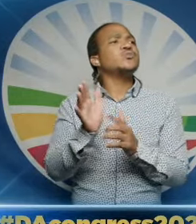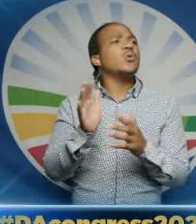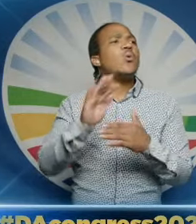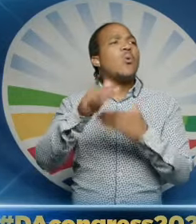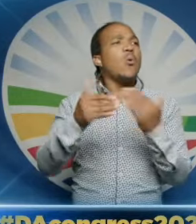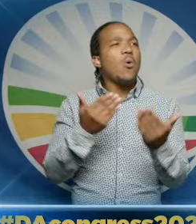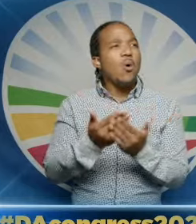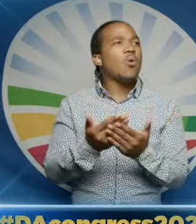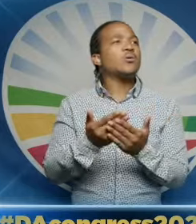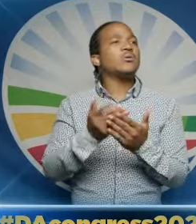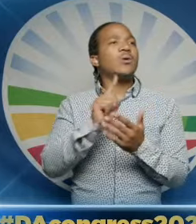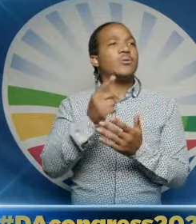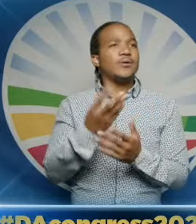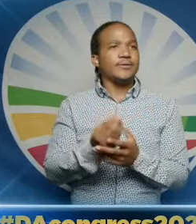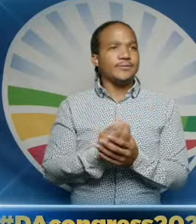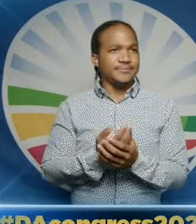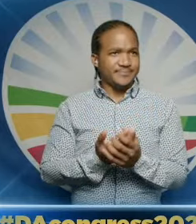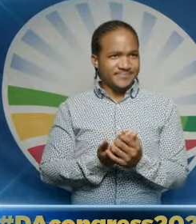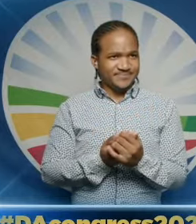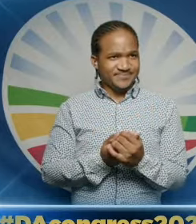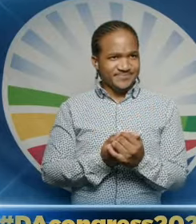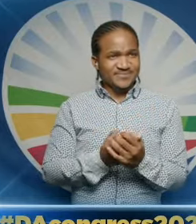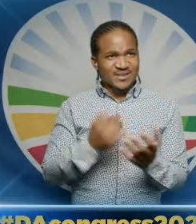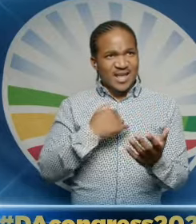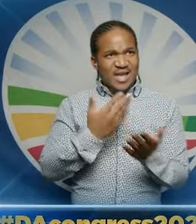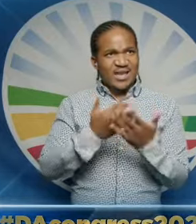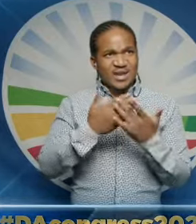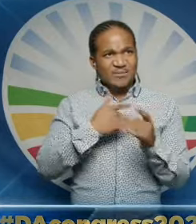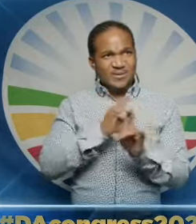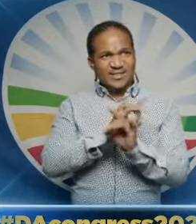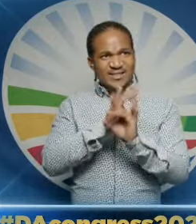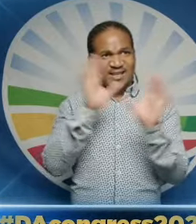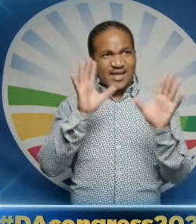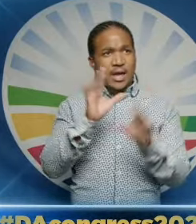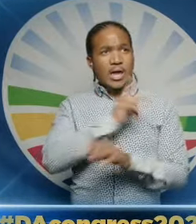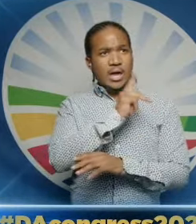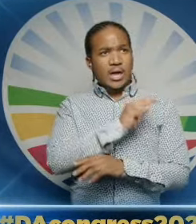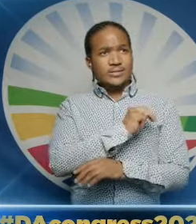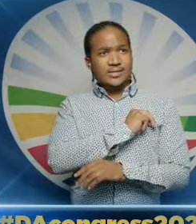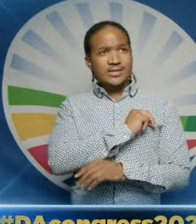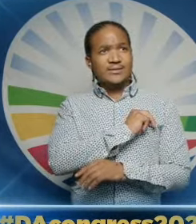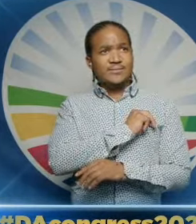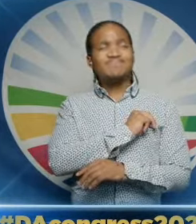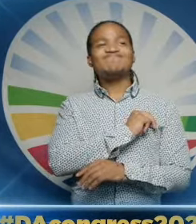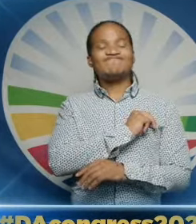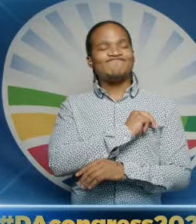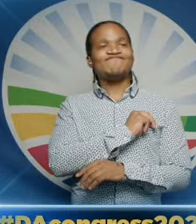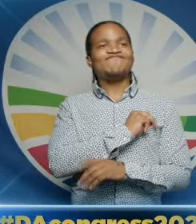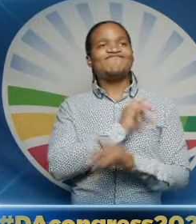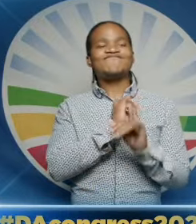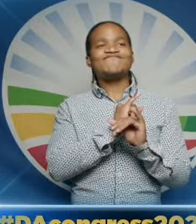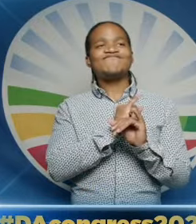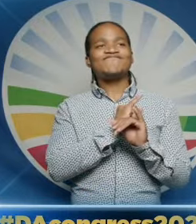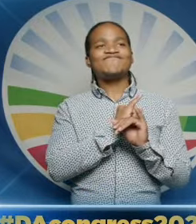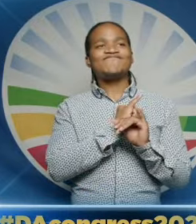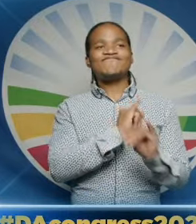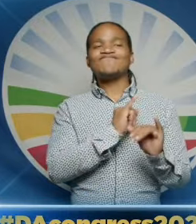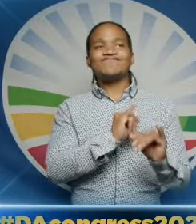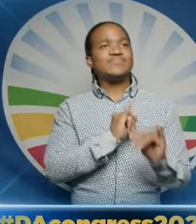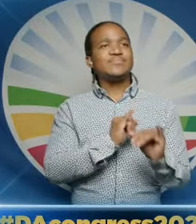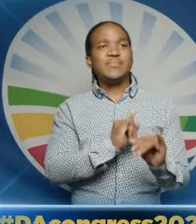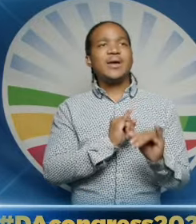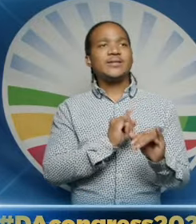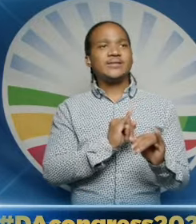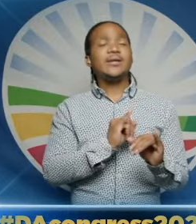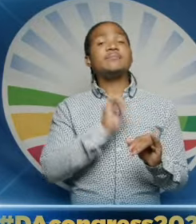the next couple of months? I think it must be clear, in KZN, it's really bad. And people